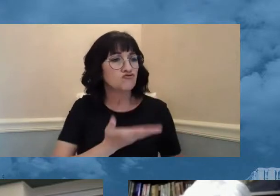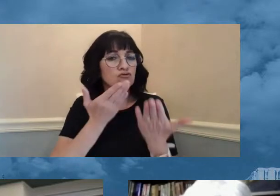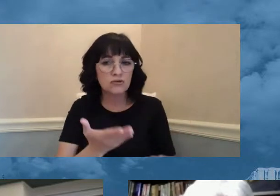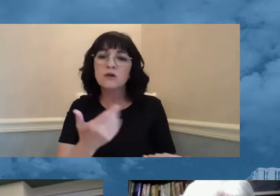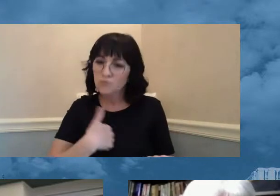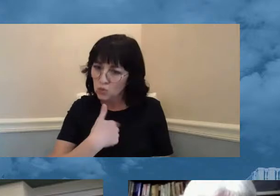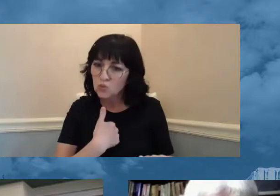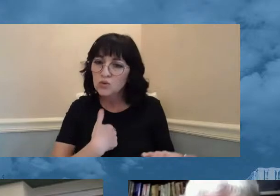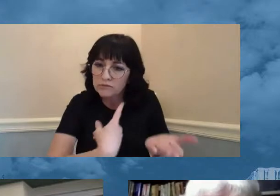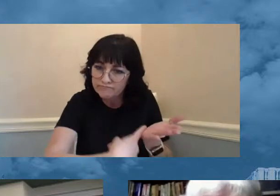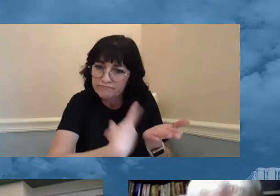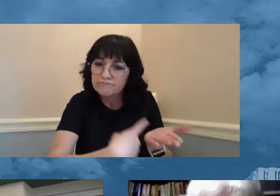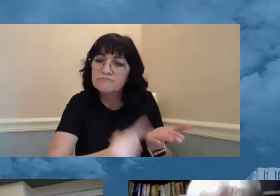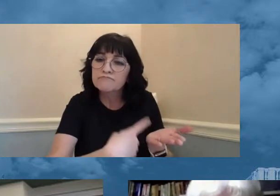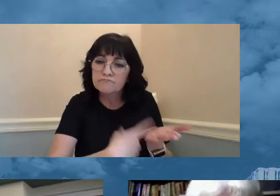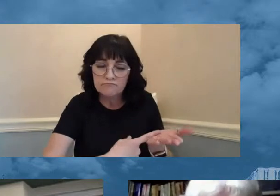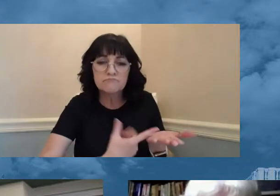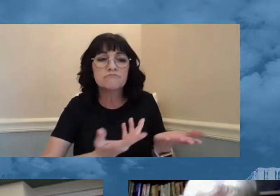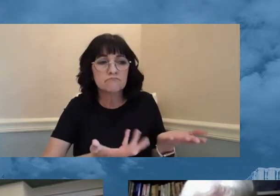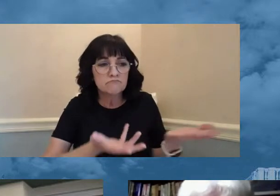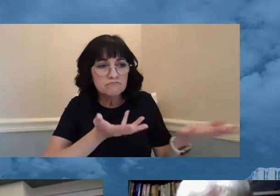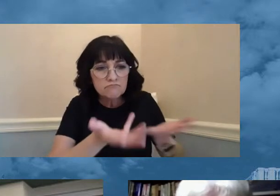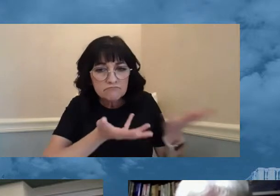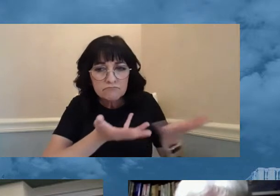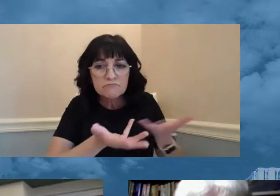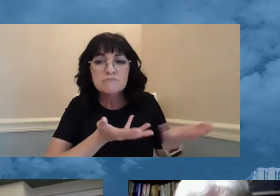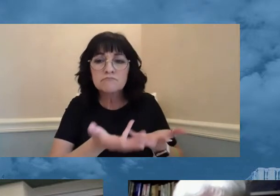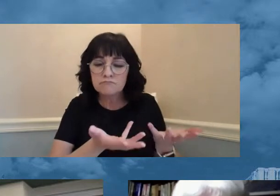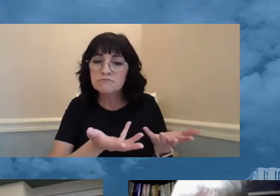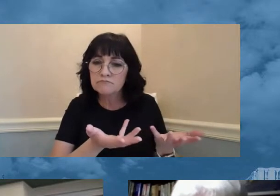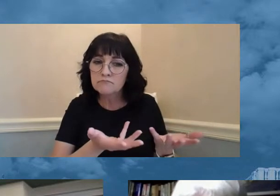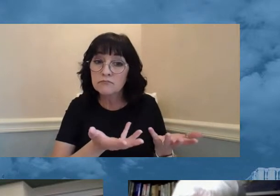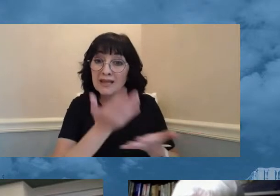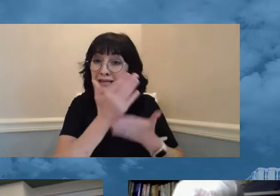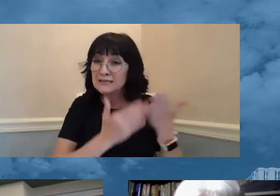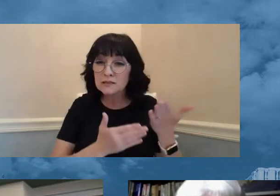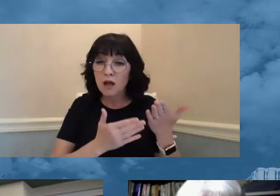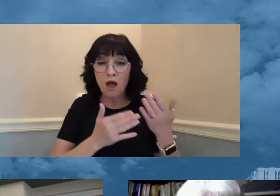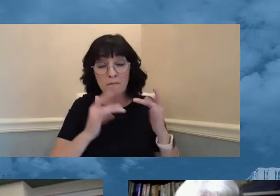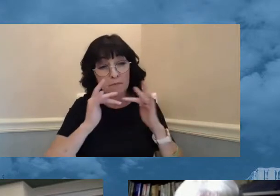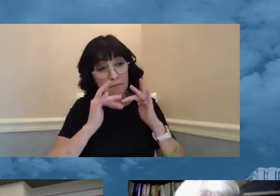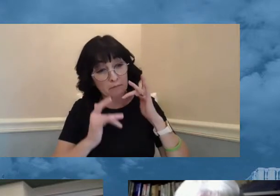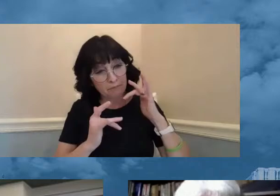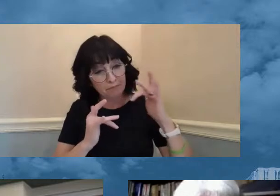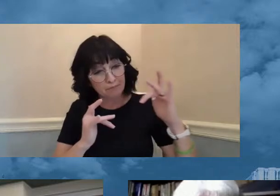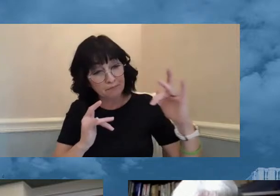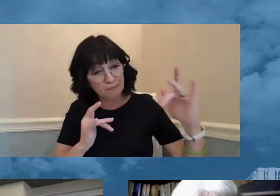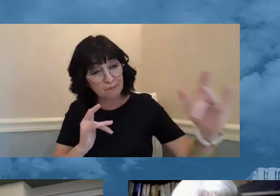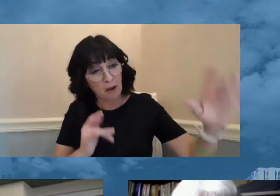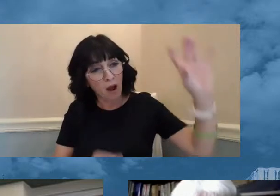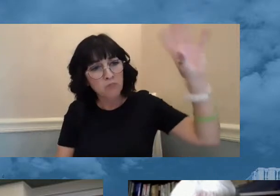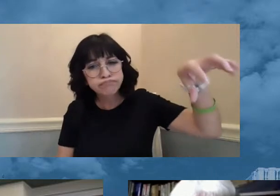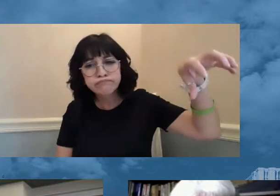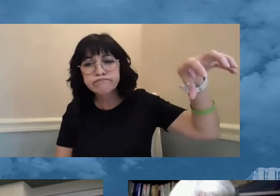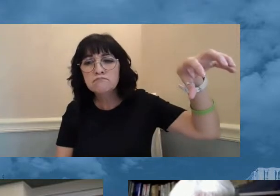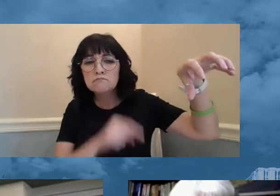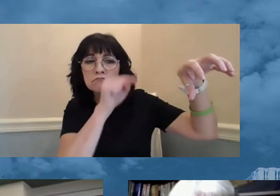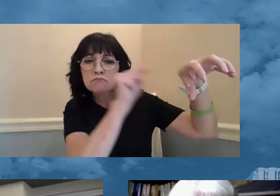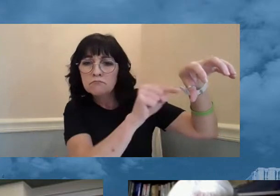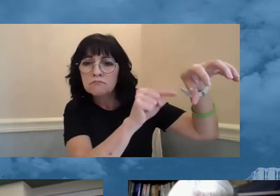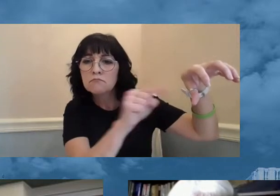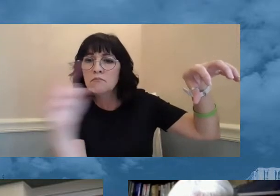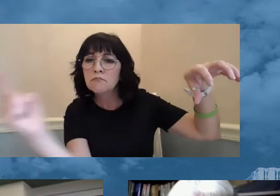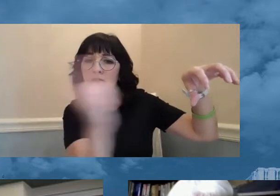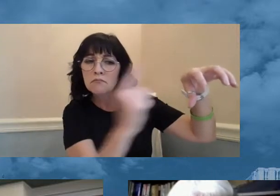and, as some of our smaller pharmacies and others to bring vaccine to people. The example